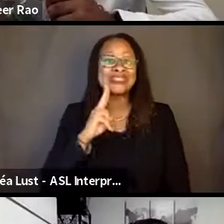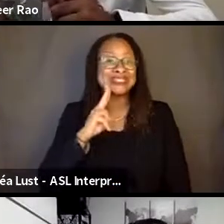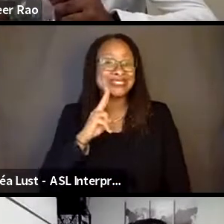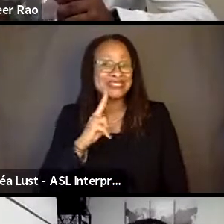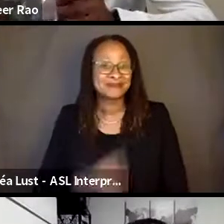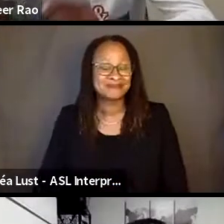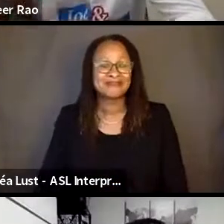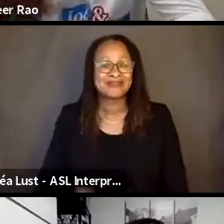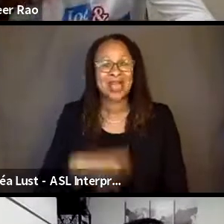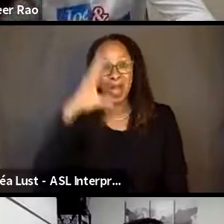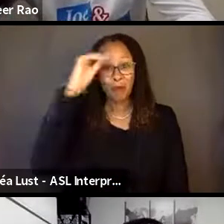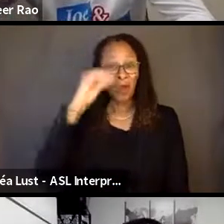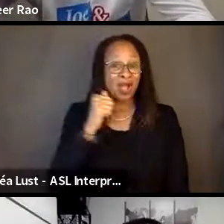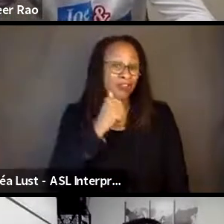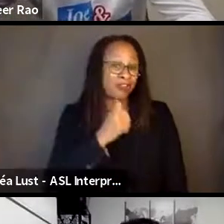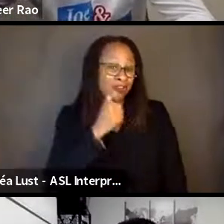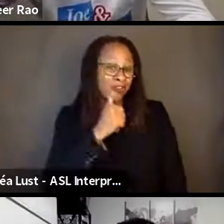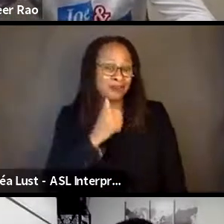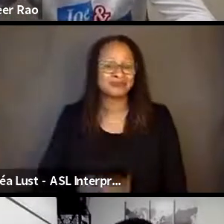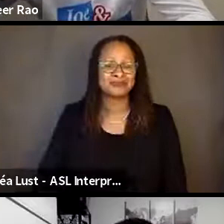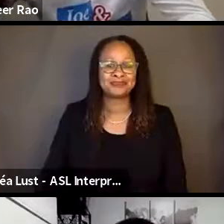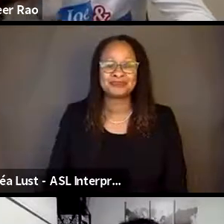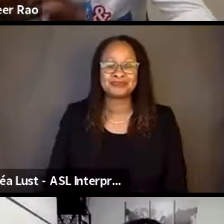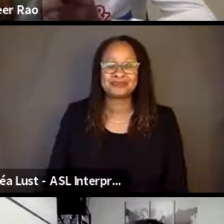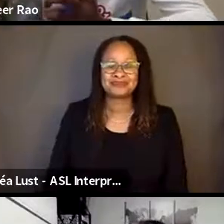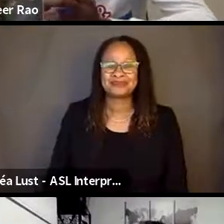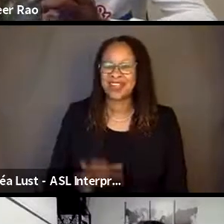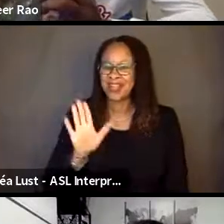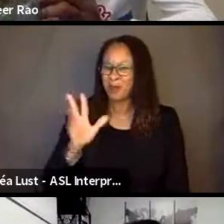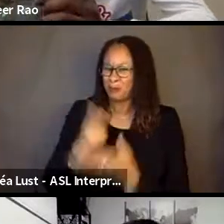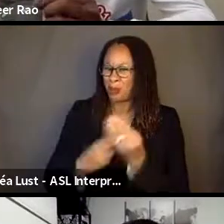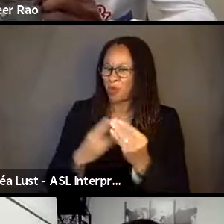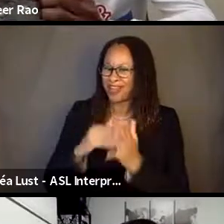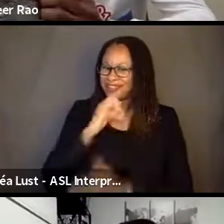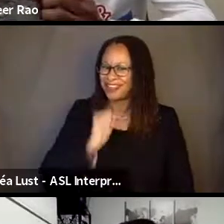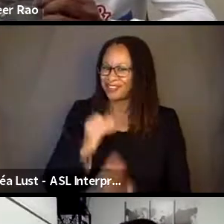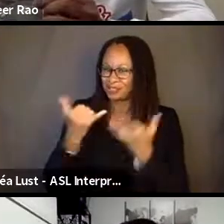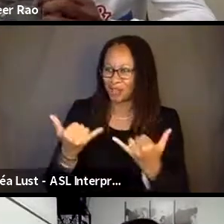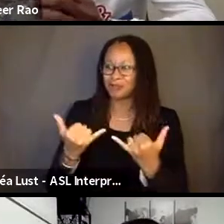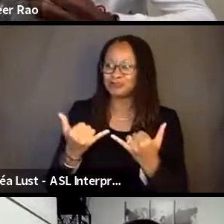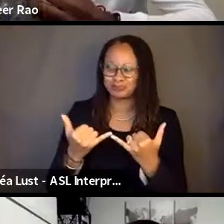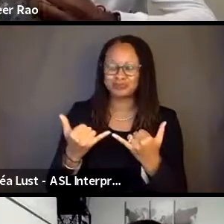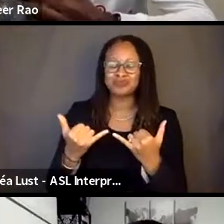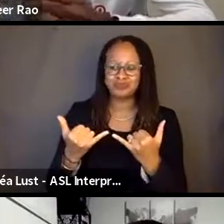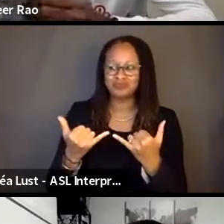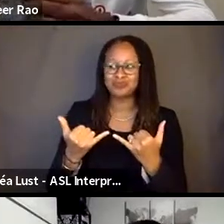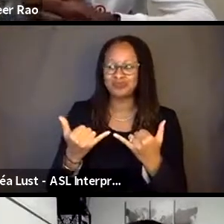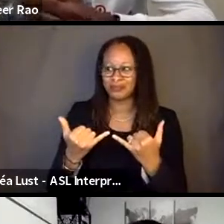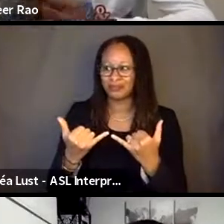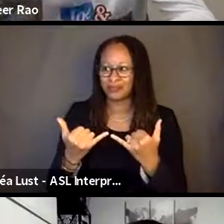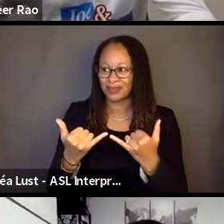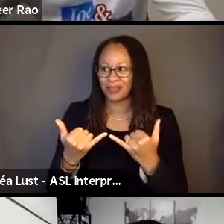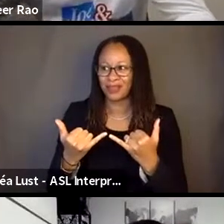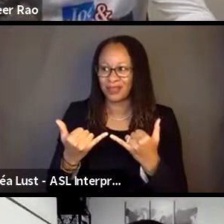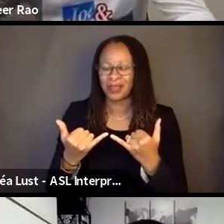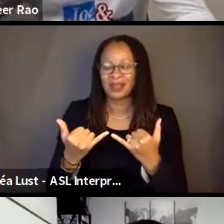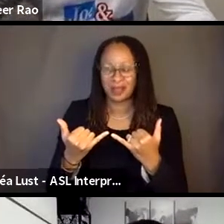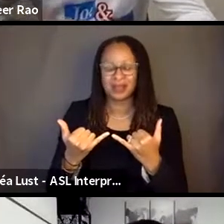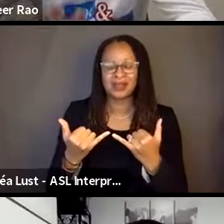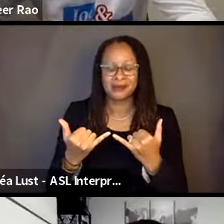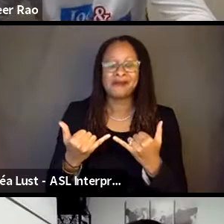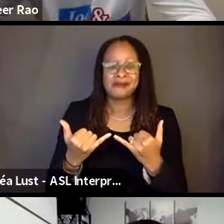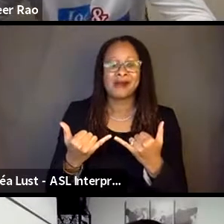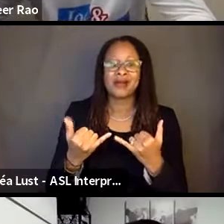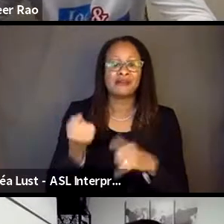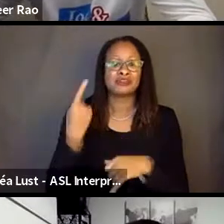a boy, a girl. And they're at that age where they understand what's happening in our